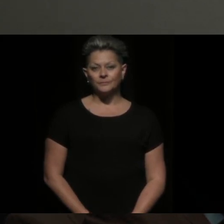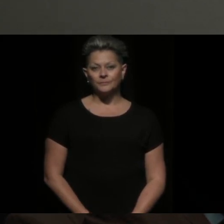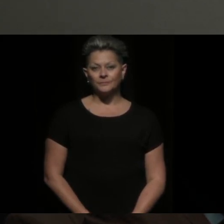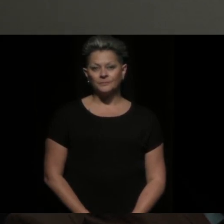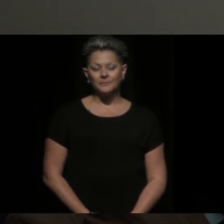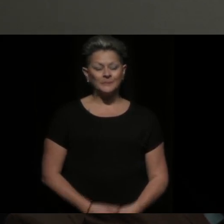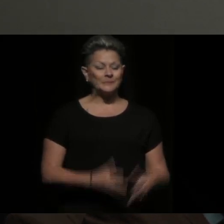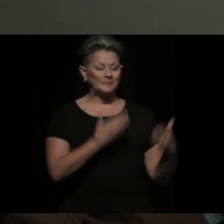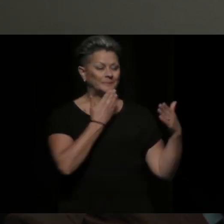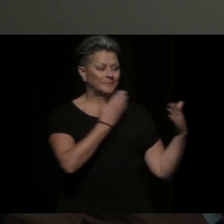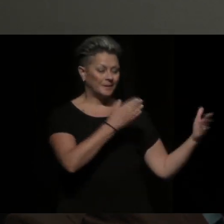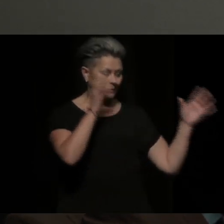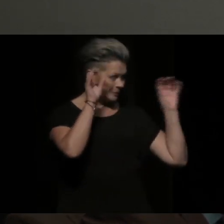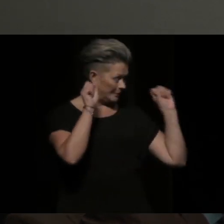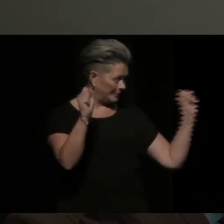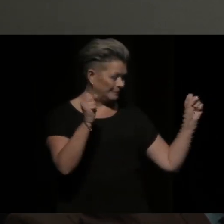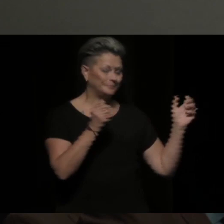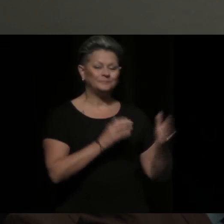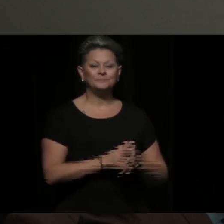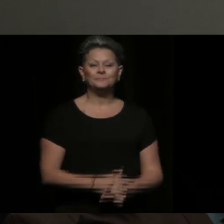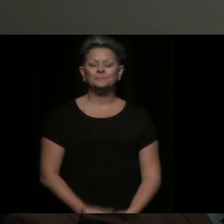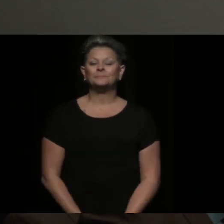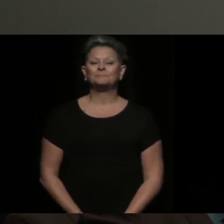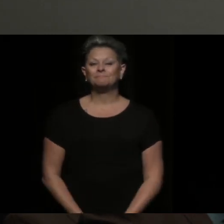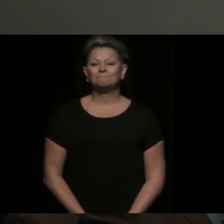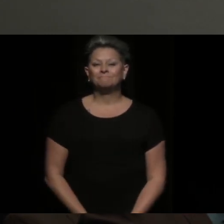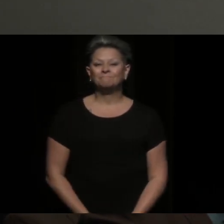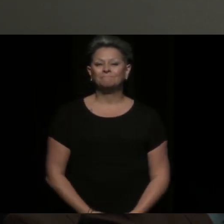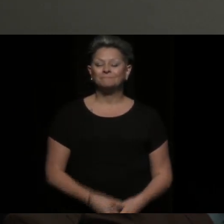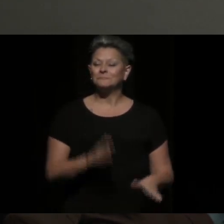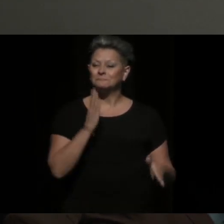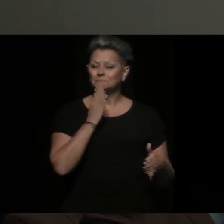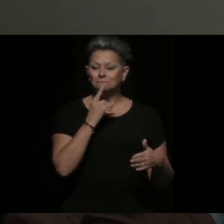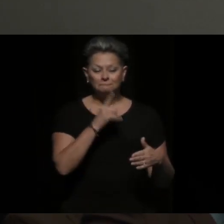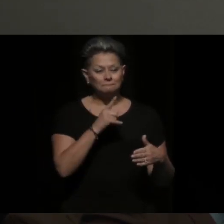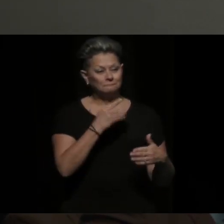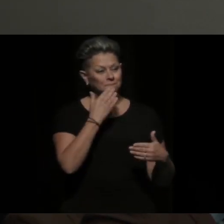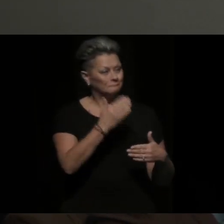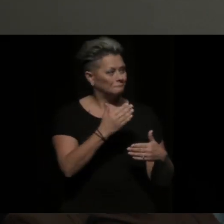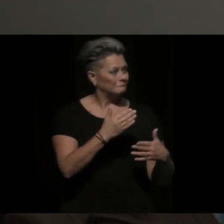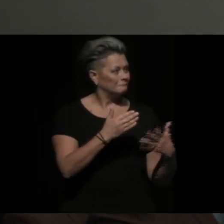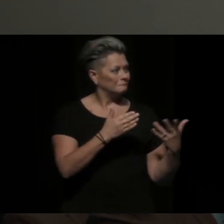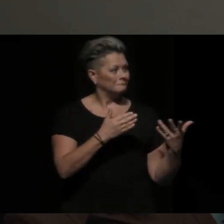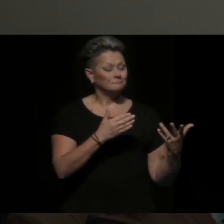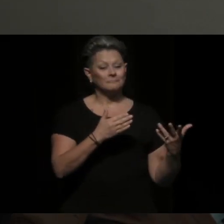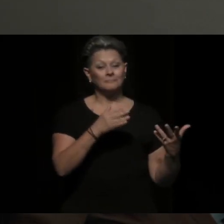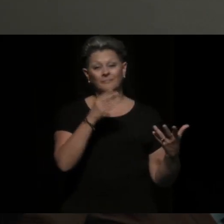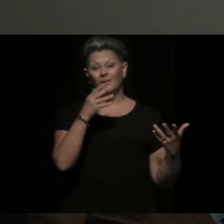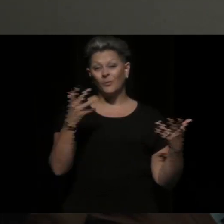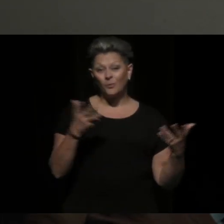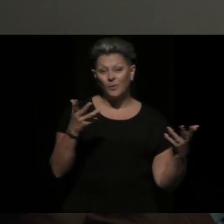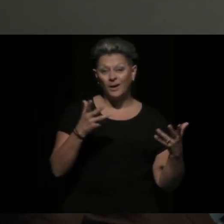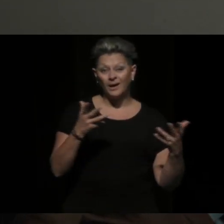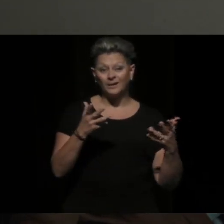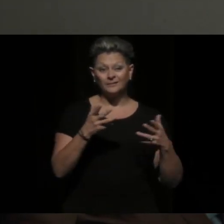Thank you, Premier. That brief musical interlude was brought to you by my